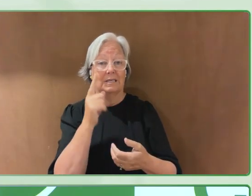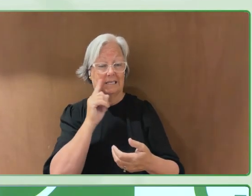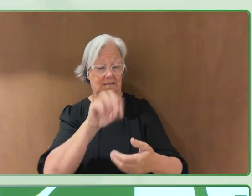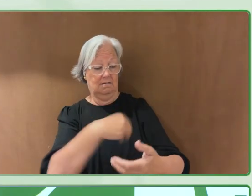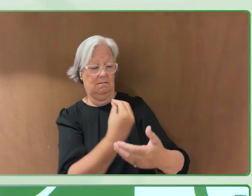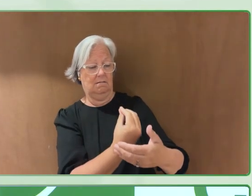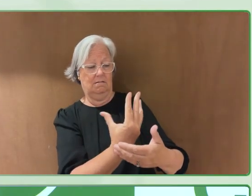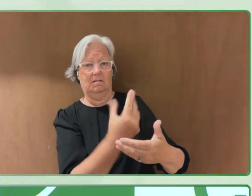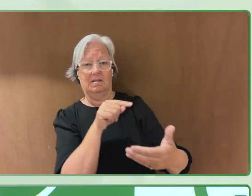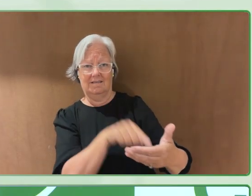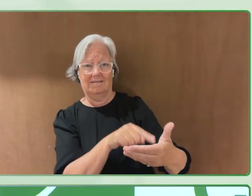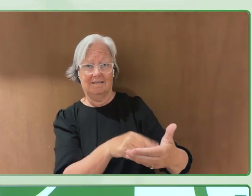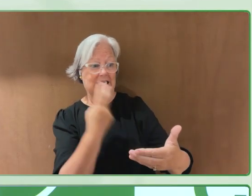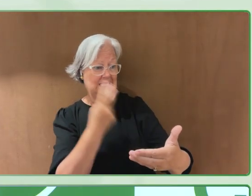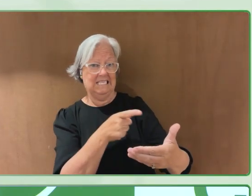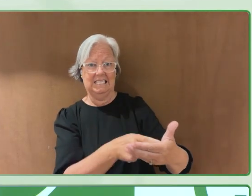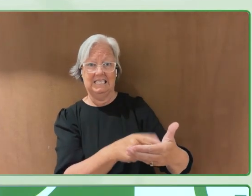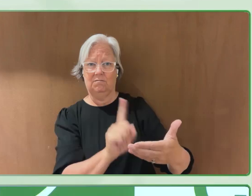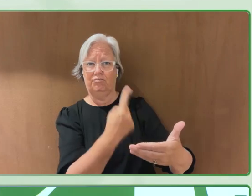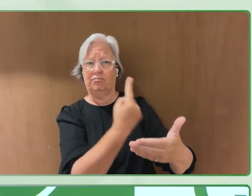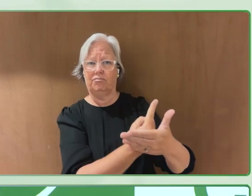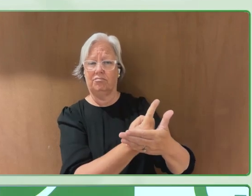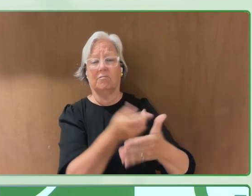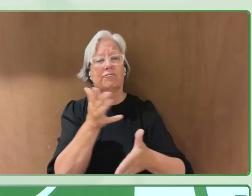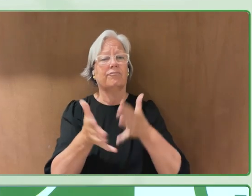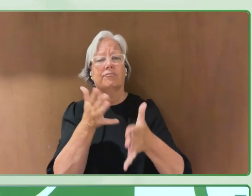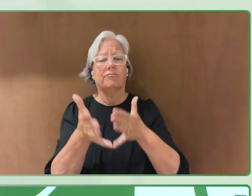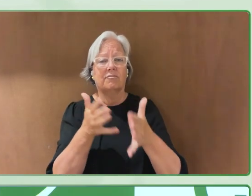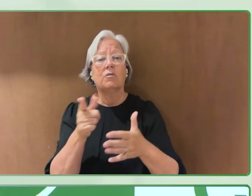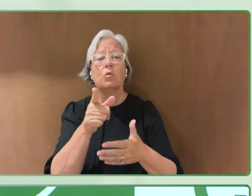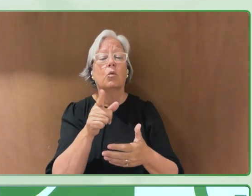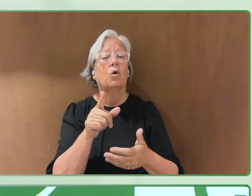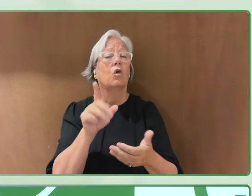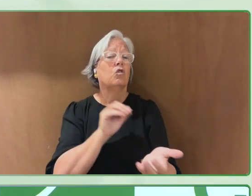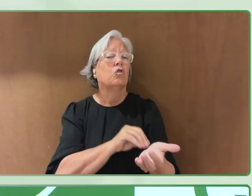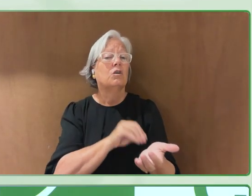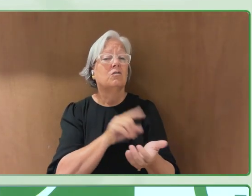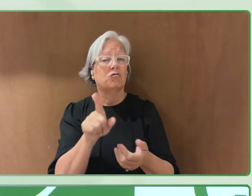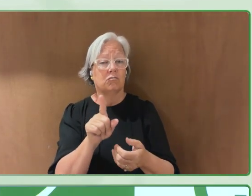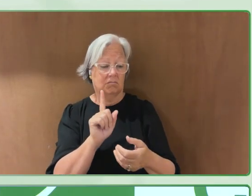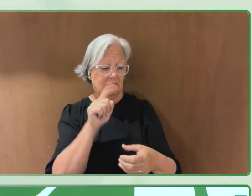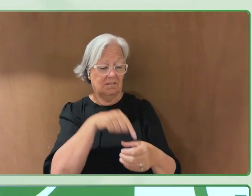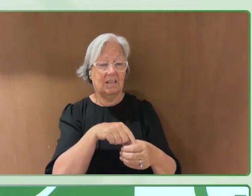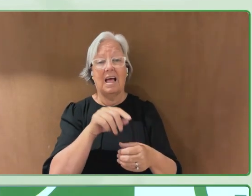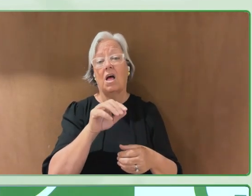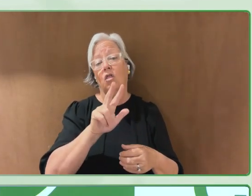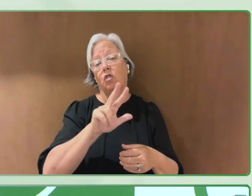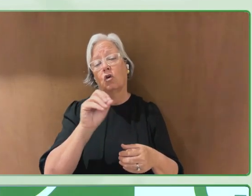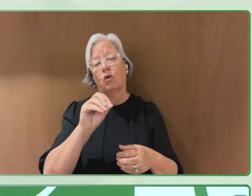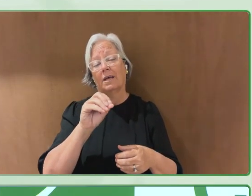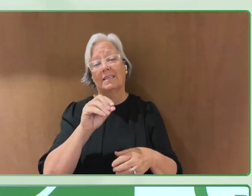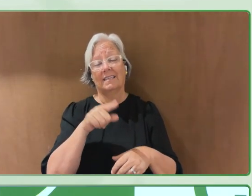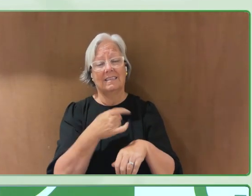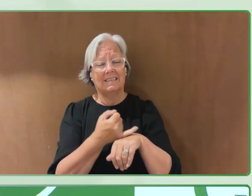real time. So if Wamiq visits to a doctor, log in with the mobile app, in 30 seconds, finds the interpreter and able